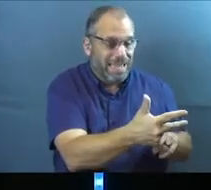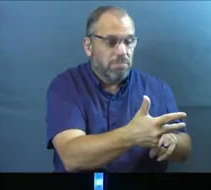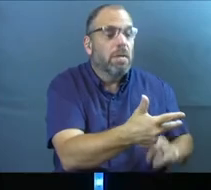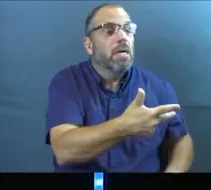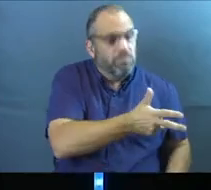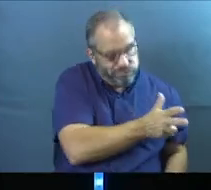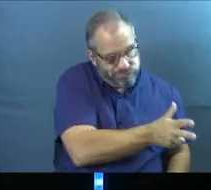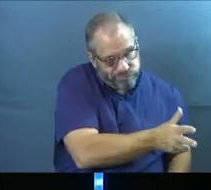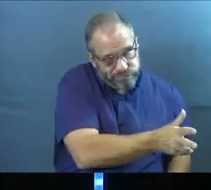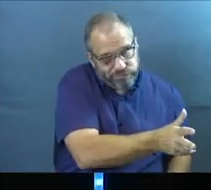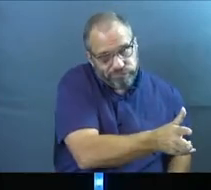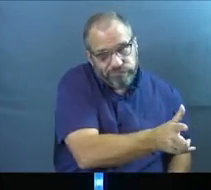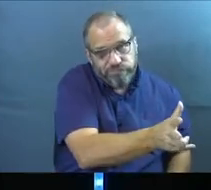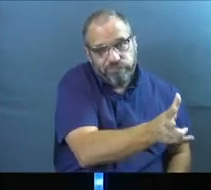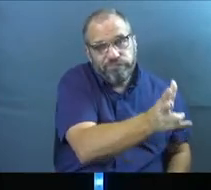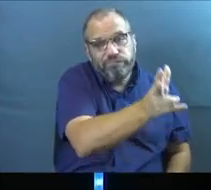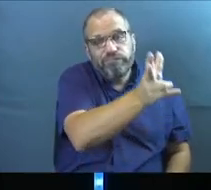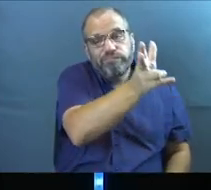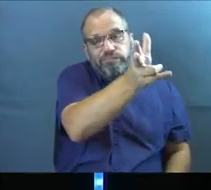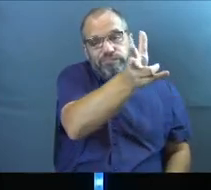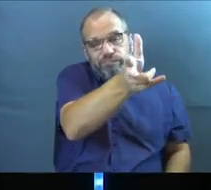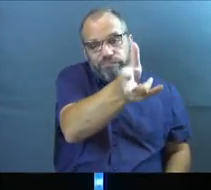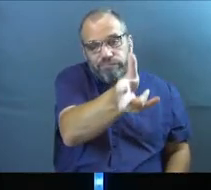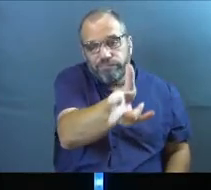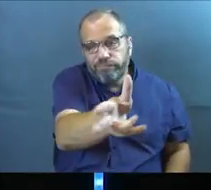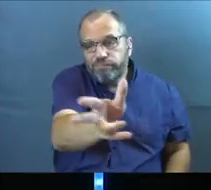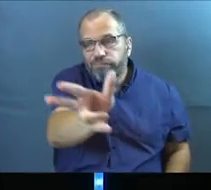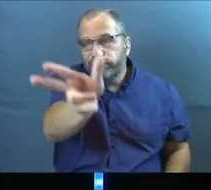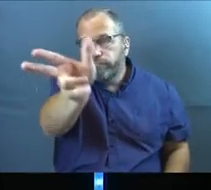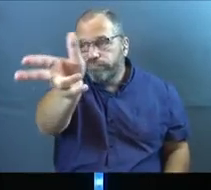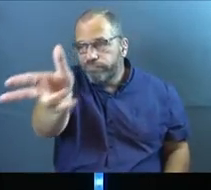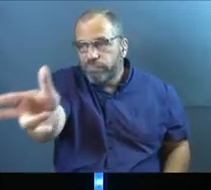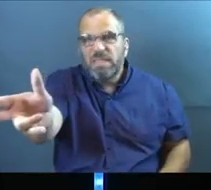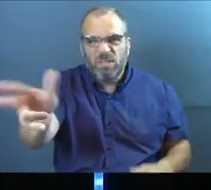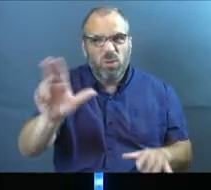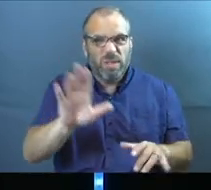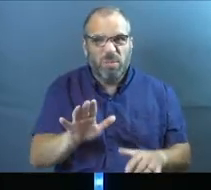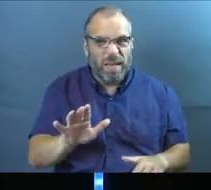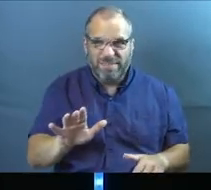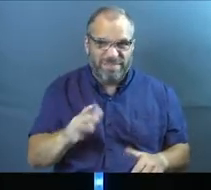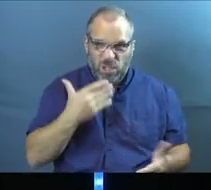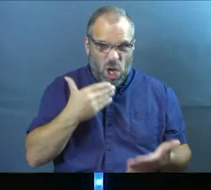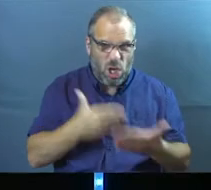him, and he said, can you drive me to this one location? And I drove him where he wanted to go, and